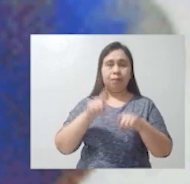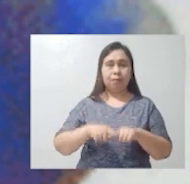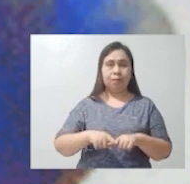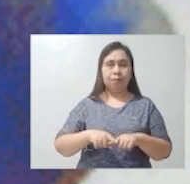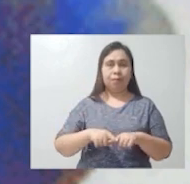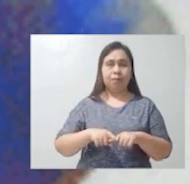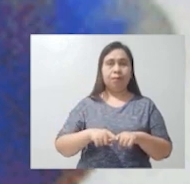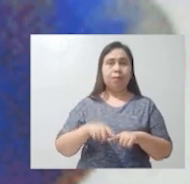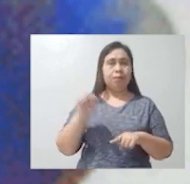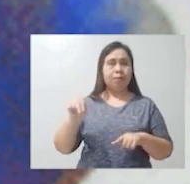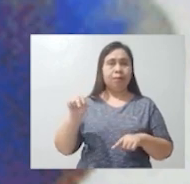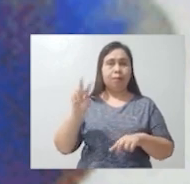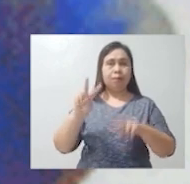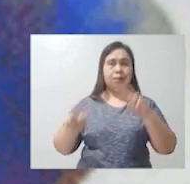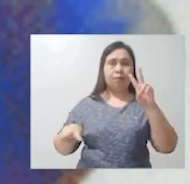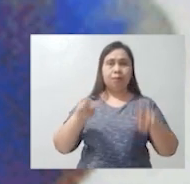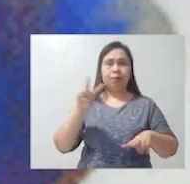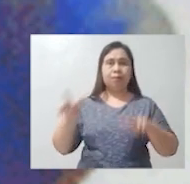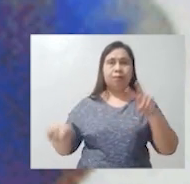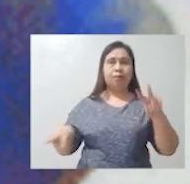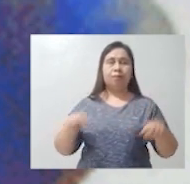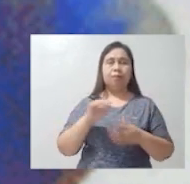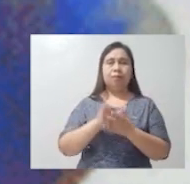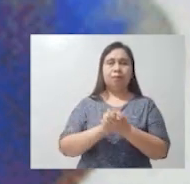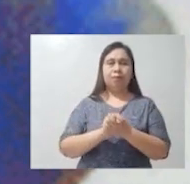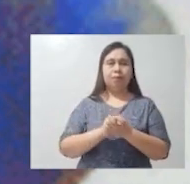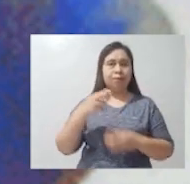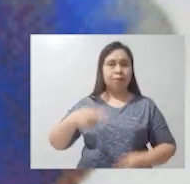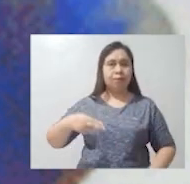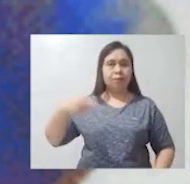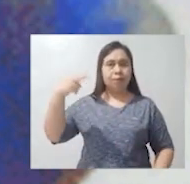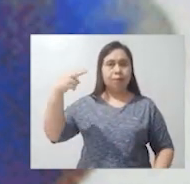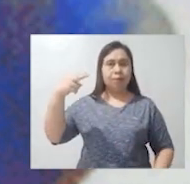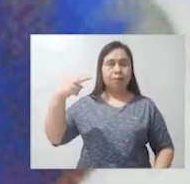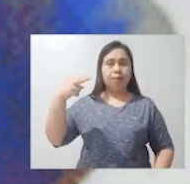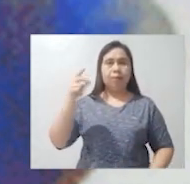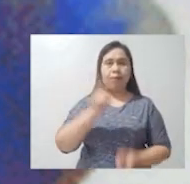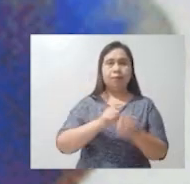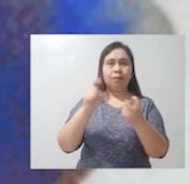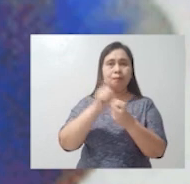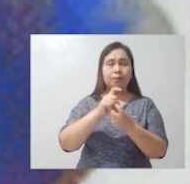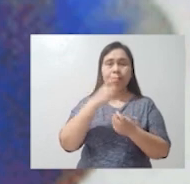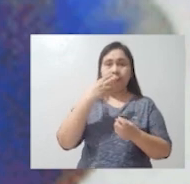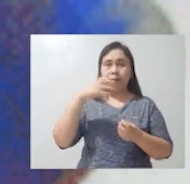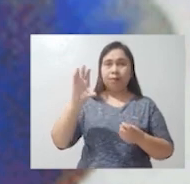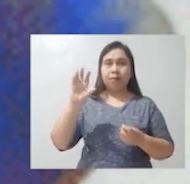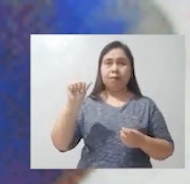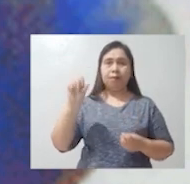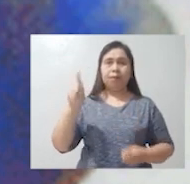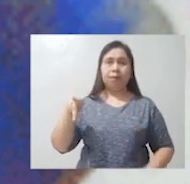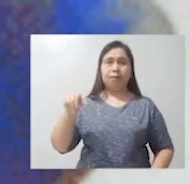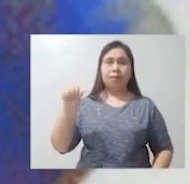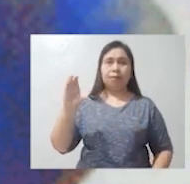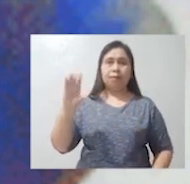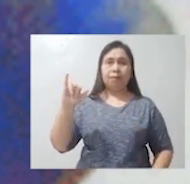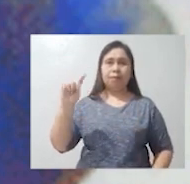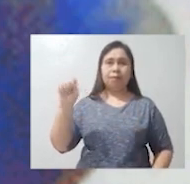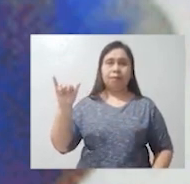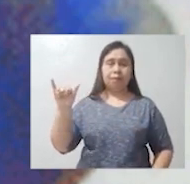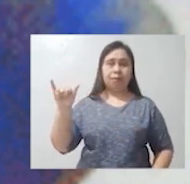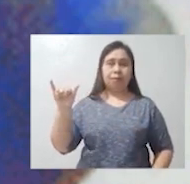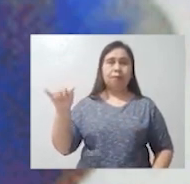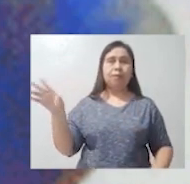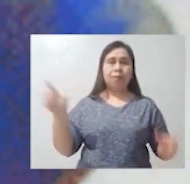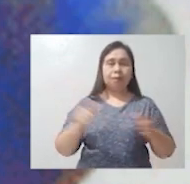This is a specific heat capacity. The higher the specific heat capacity, the greater the amount of heat which must